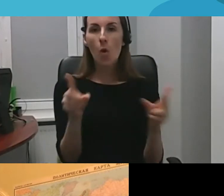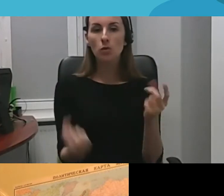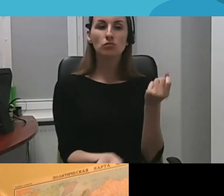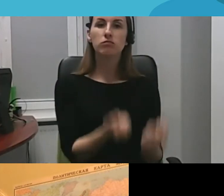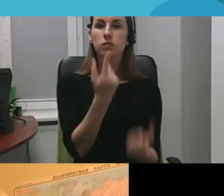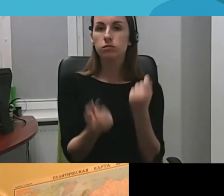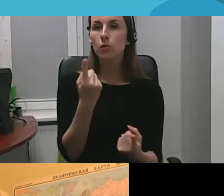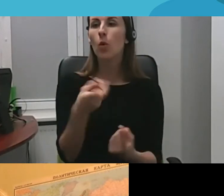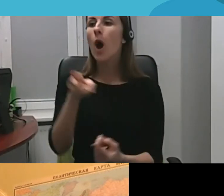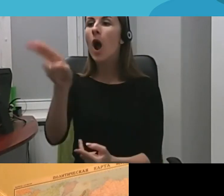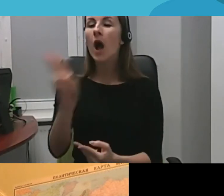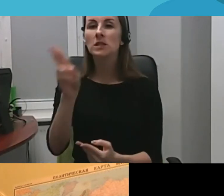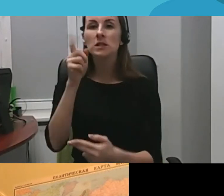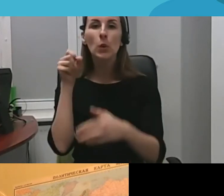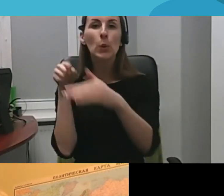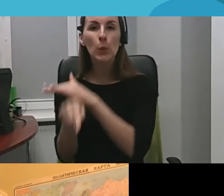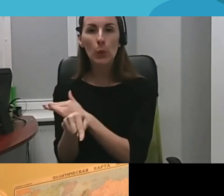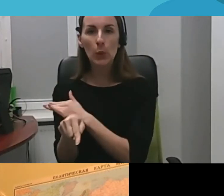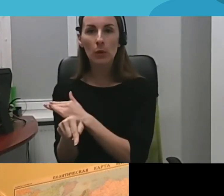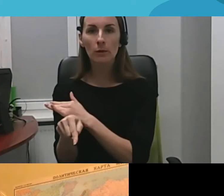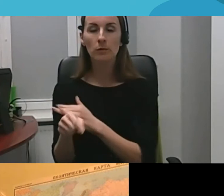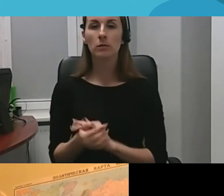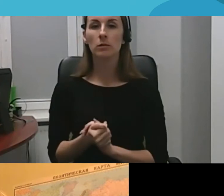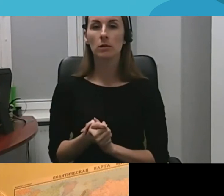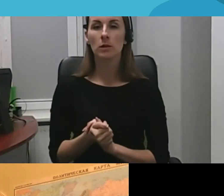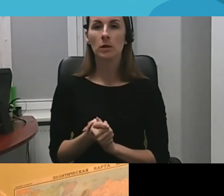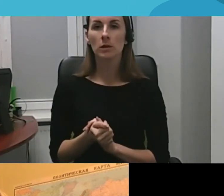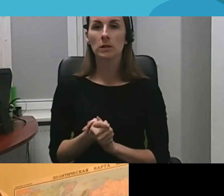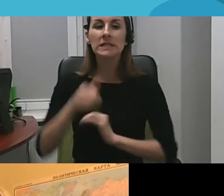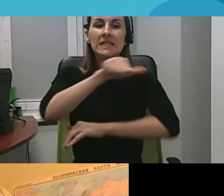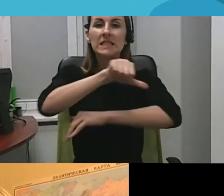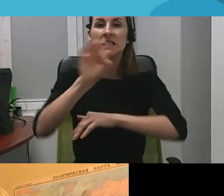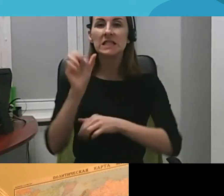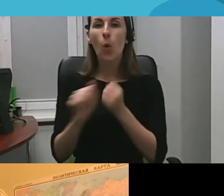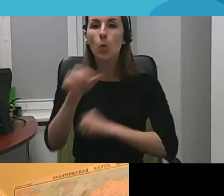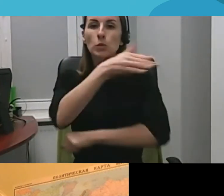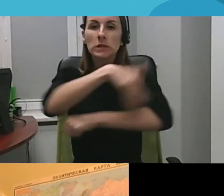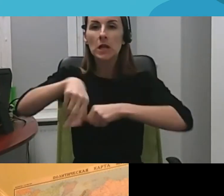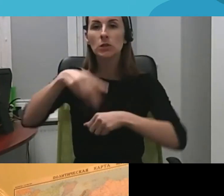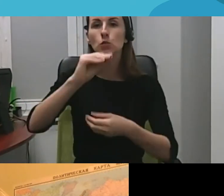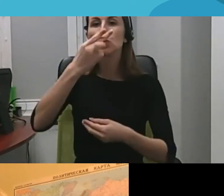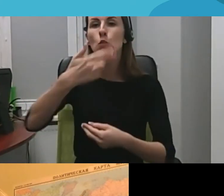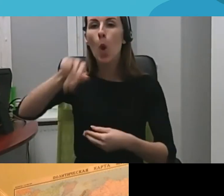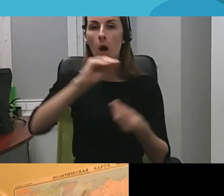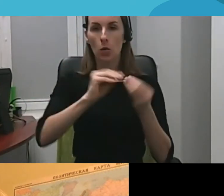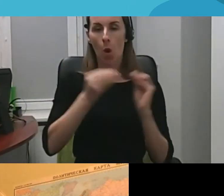ground border, from 21st December, it will be really complicated, because we will be able to leave our